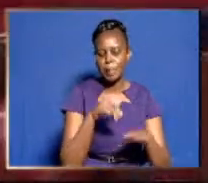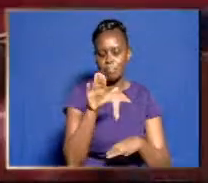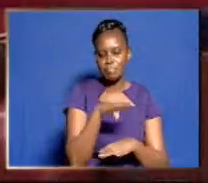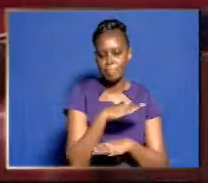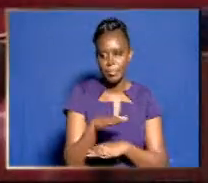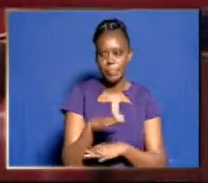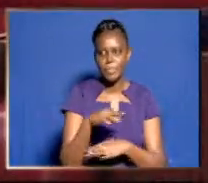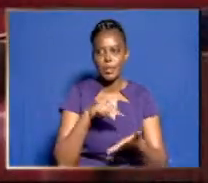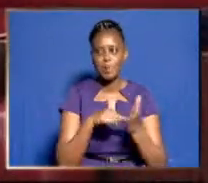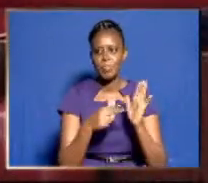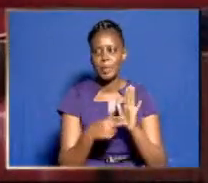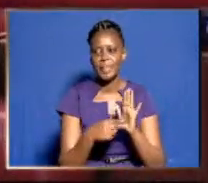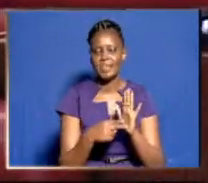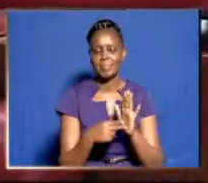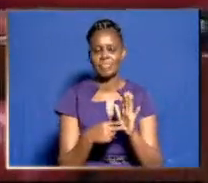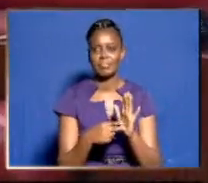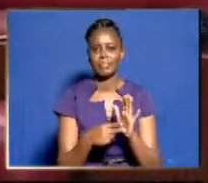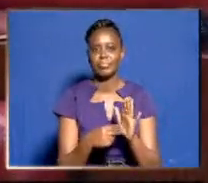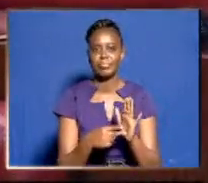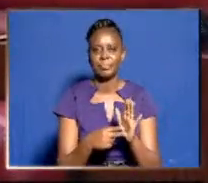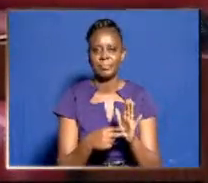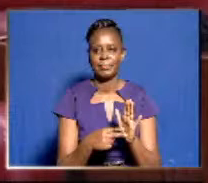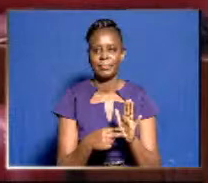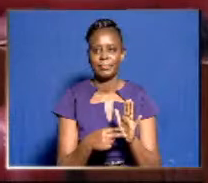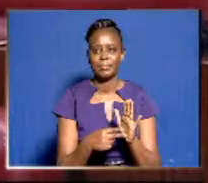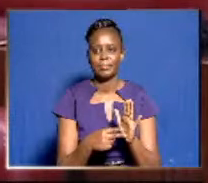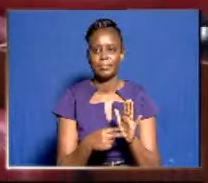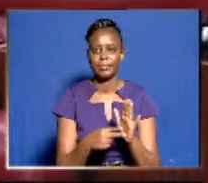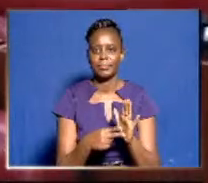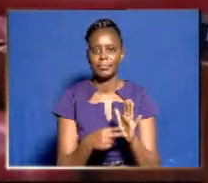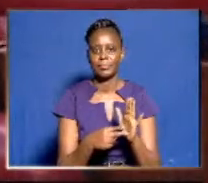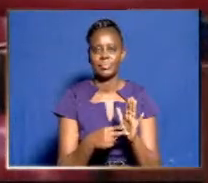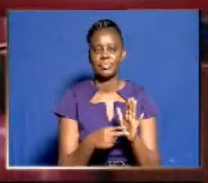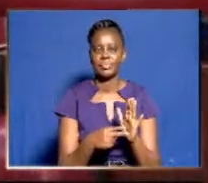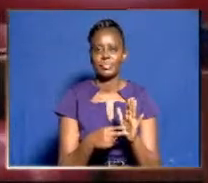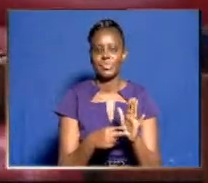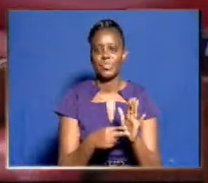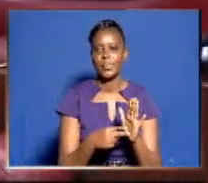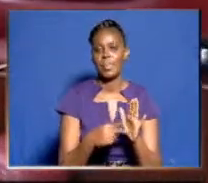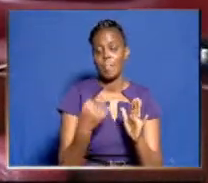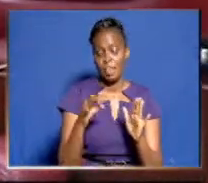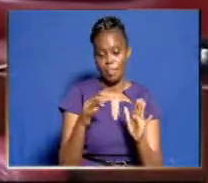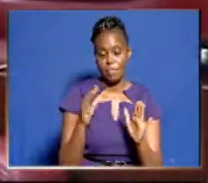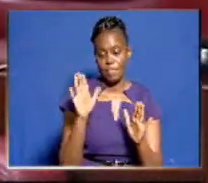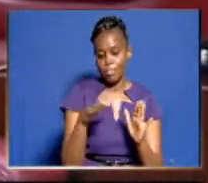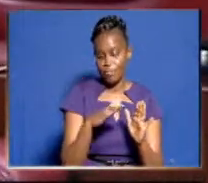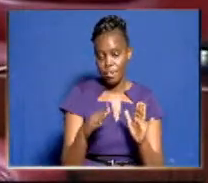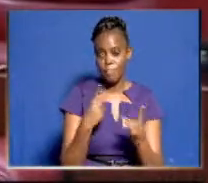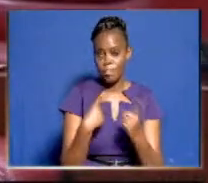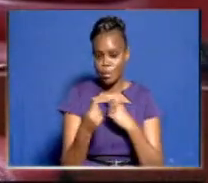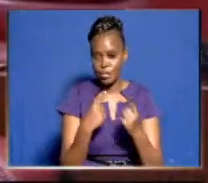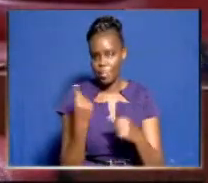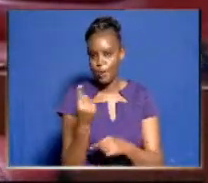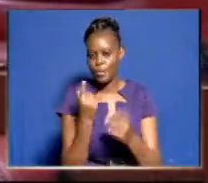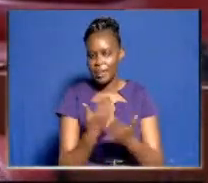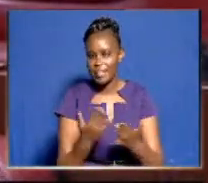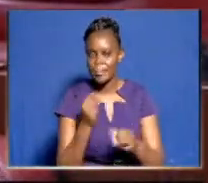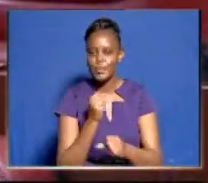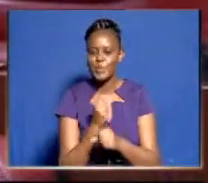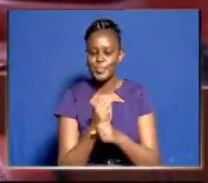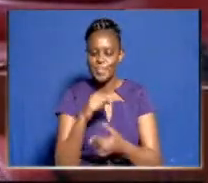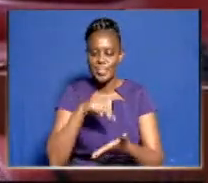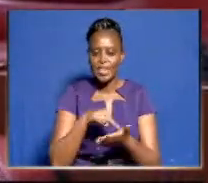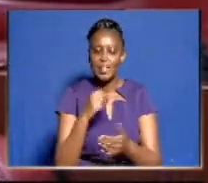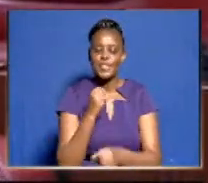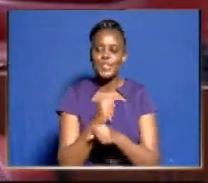mean, the raising quorum was used to, if you've never spoken in Bunge, the only thing you stand and